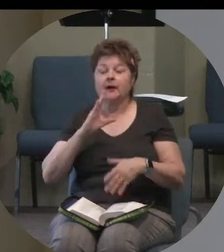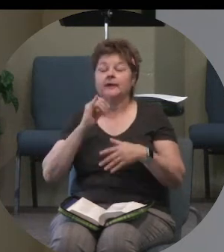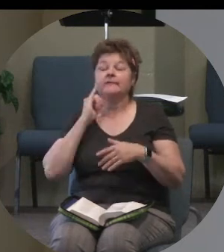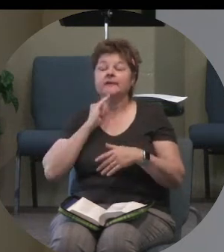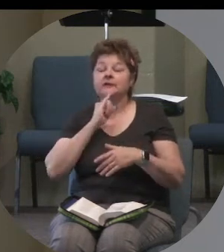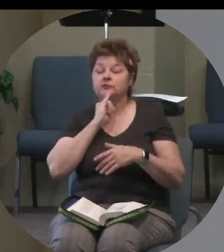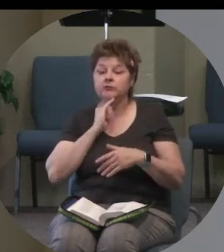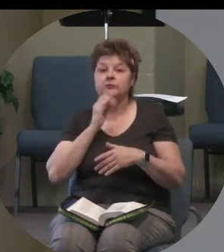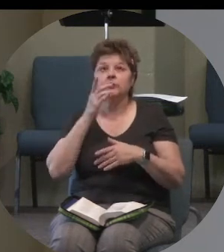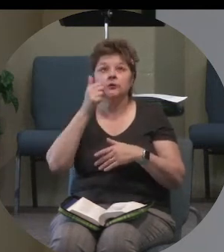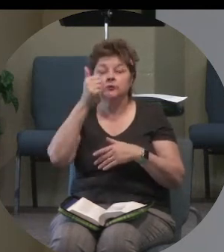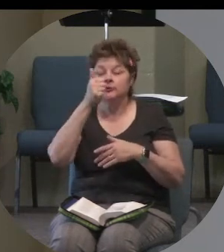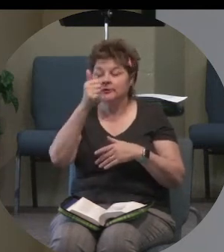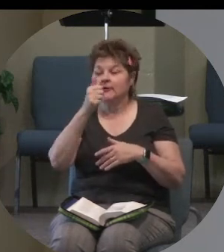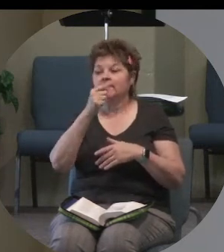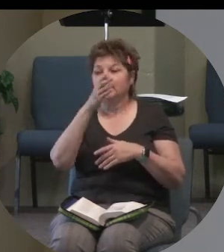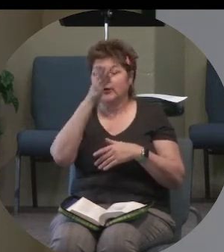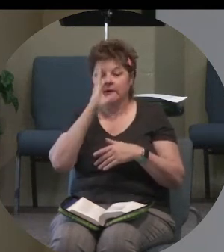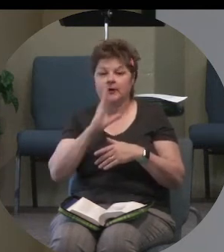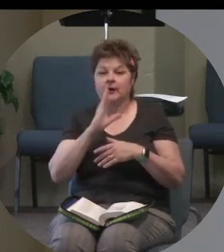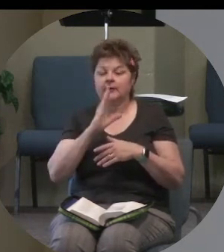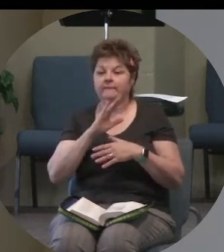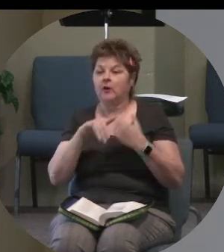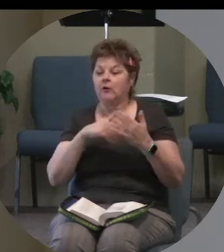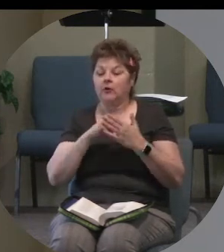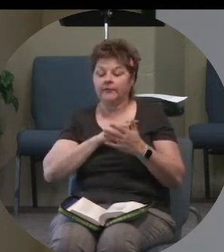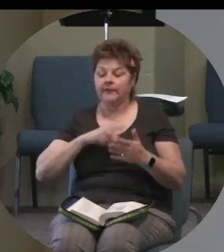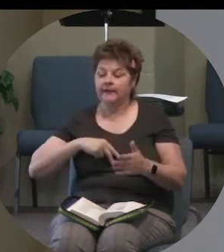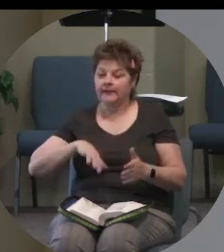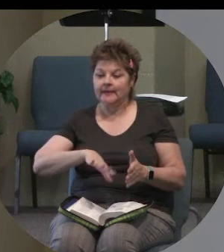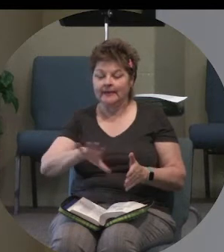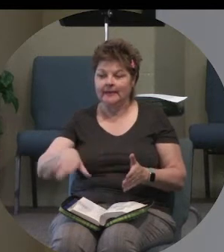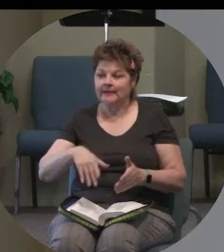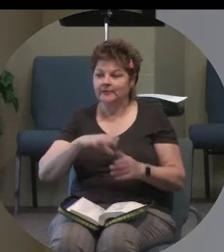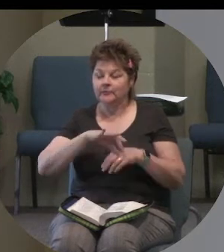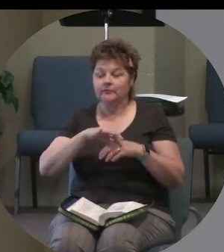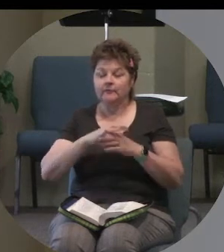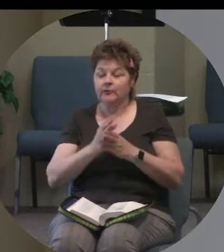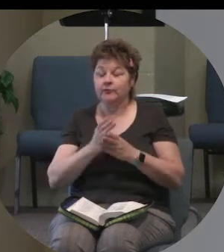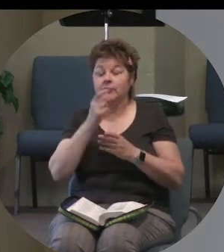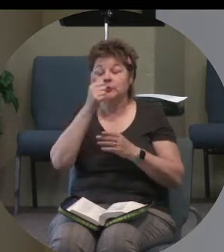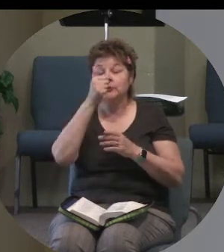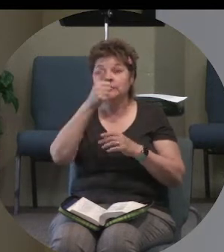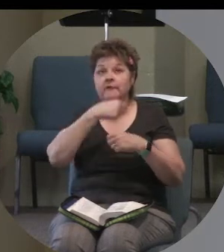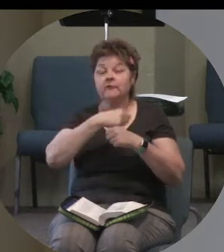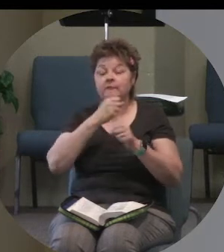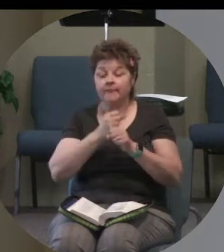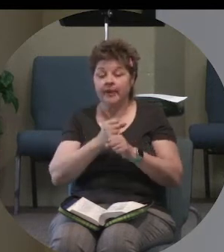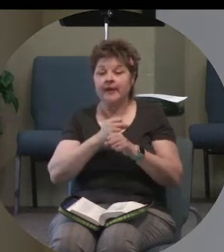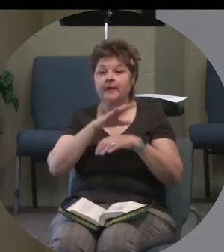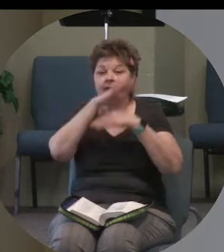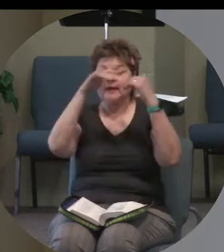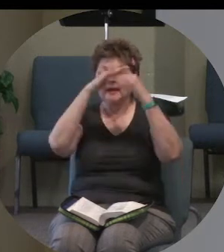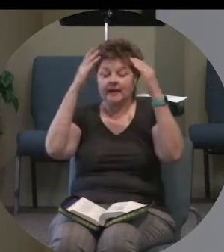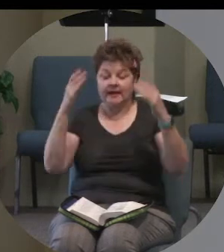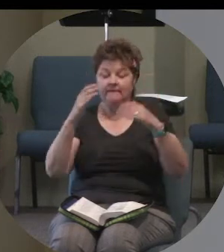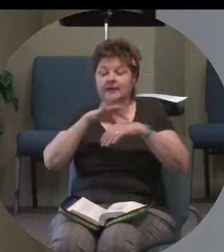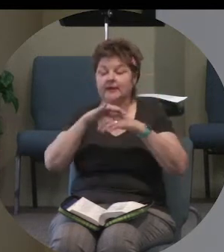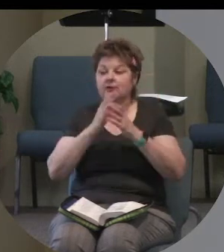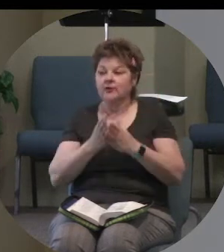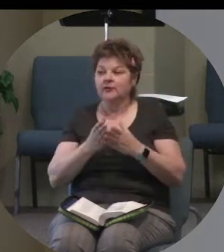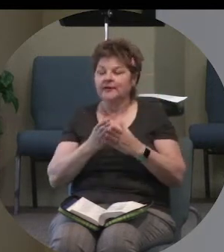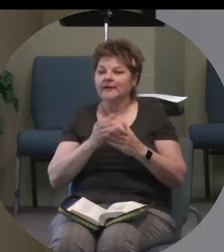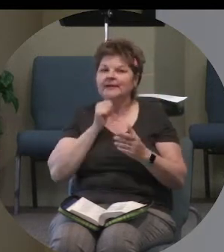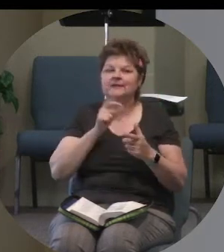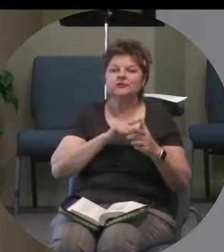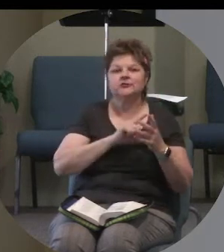you alone, of all the kingdoms of earth. You have made heaven and earth. Notice how he didn't start and go, hey, God, I got a really big problem. I got to